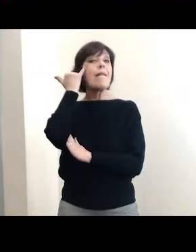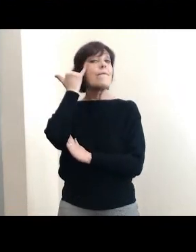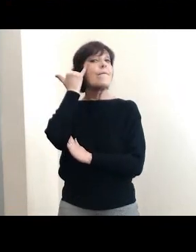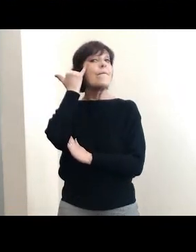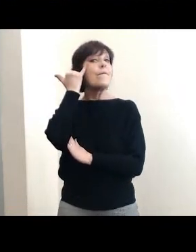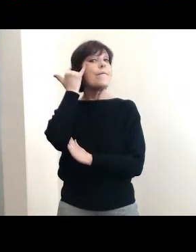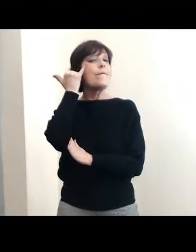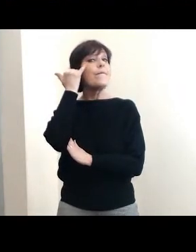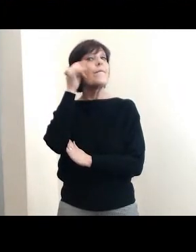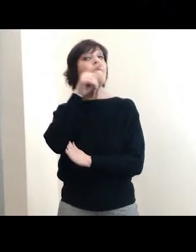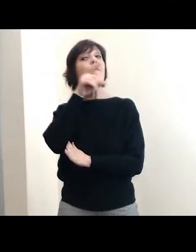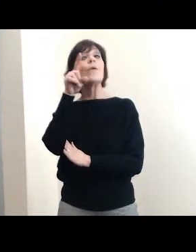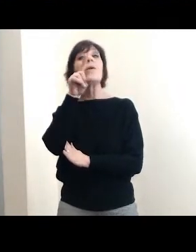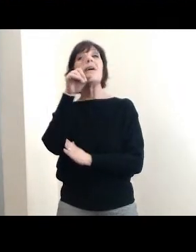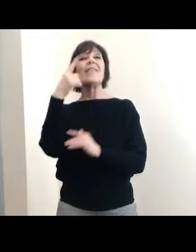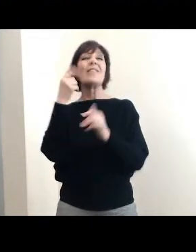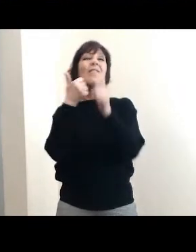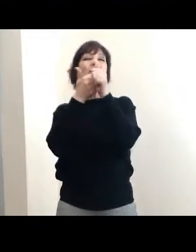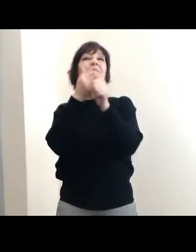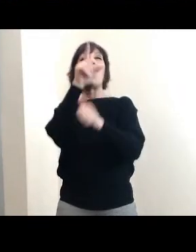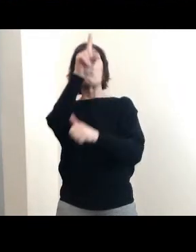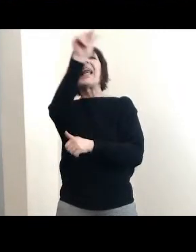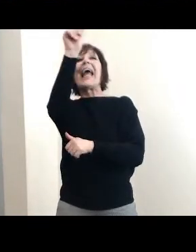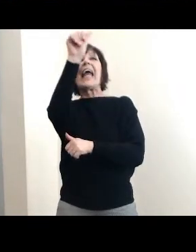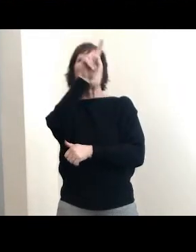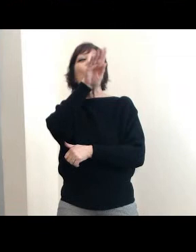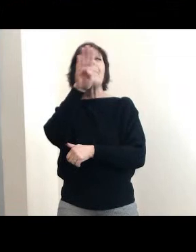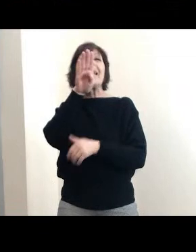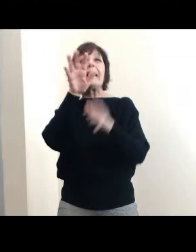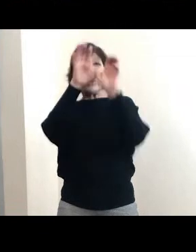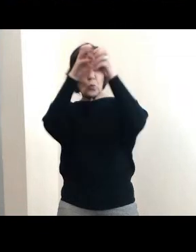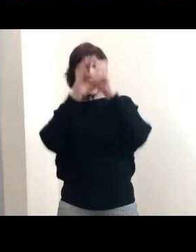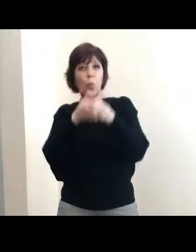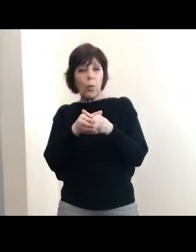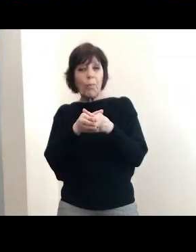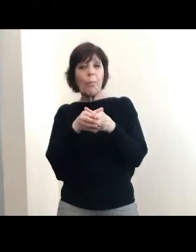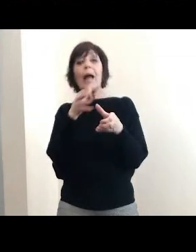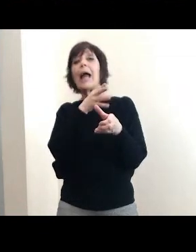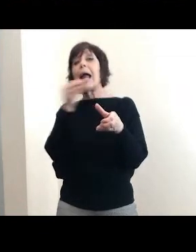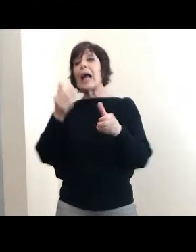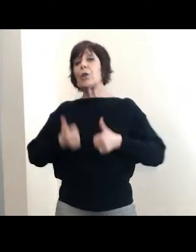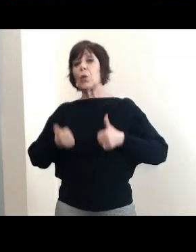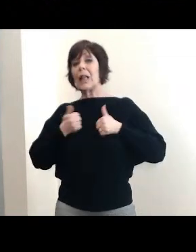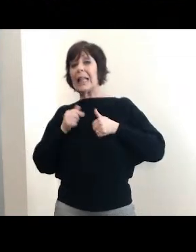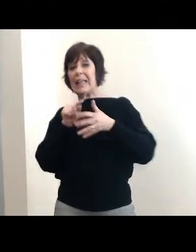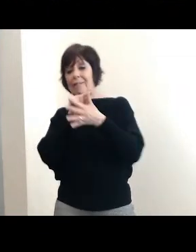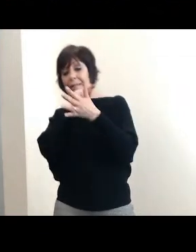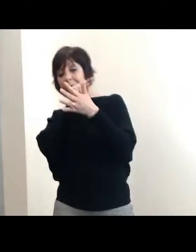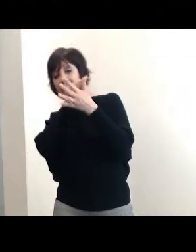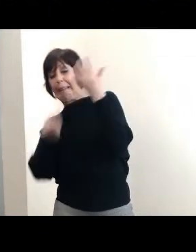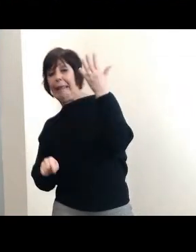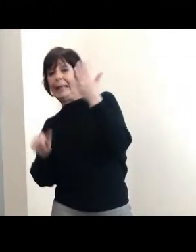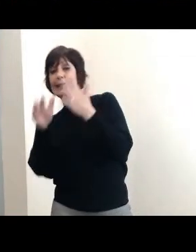one of either the 1A or 1B category and you live in one of the following 10 zip codes: